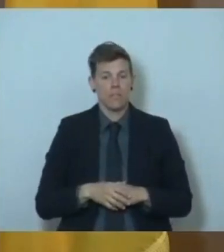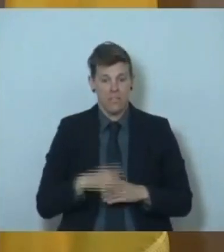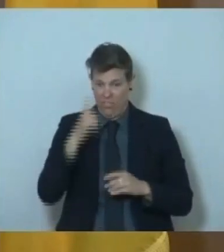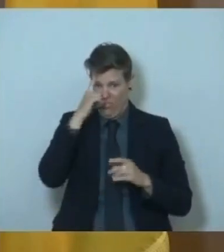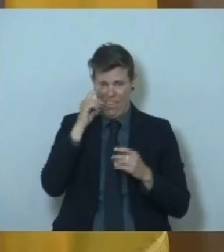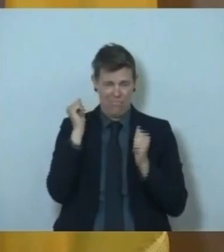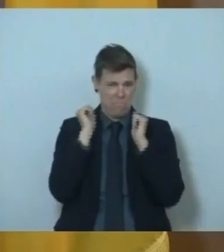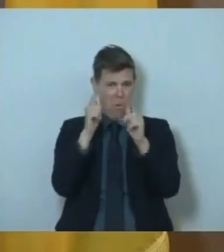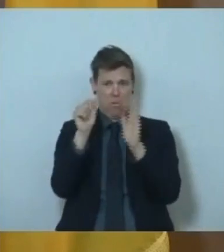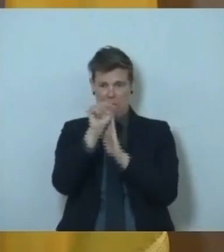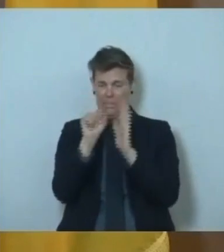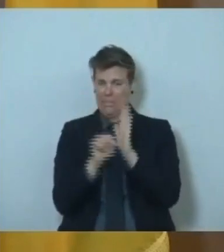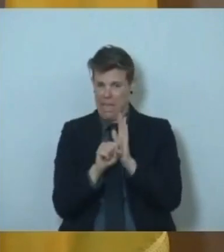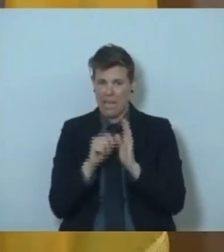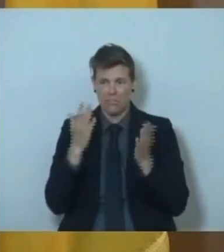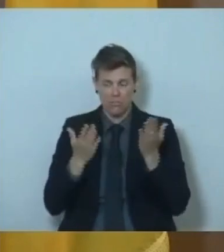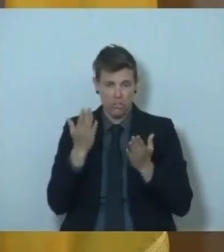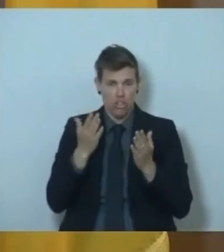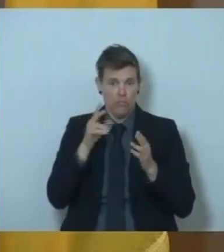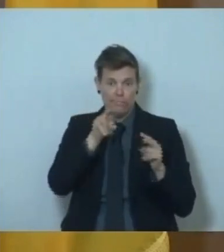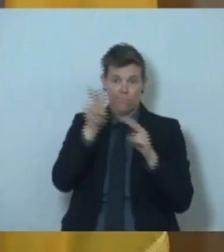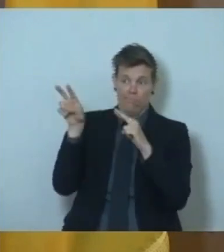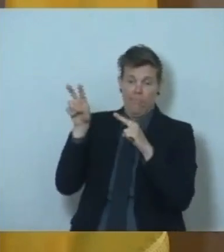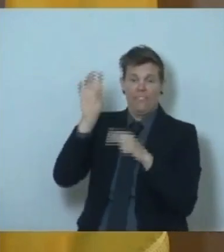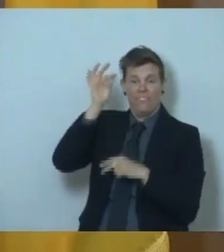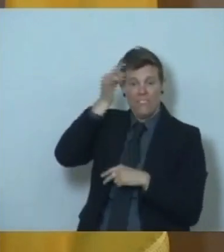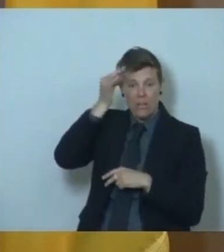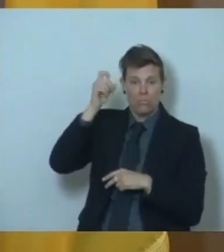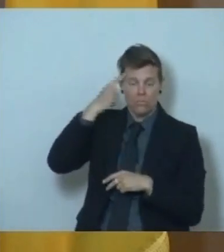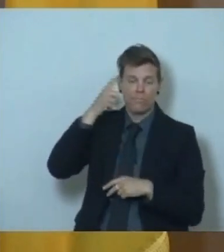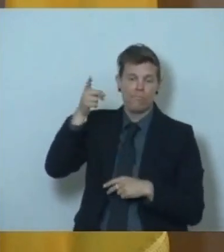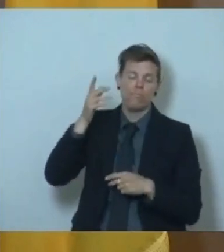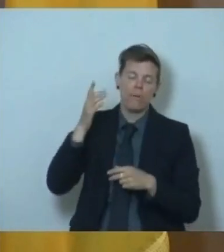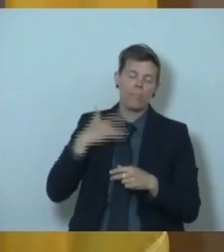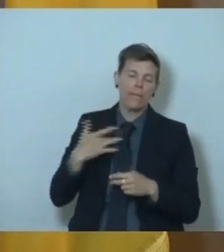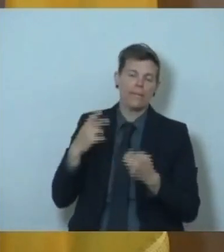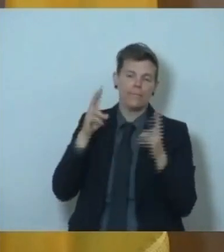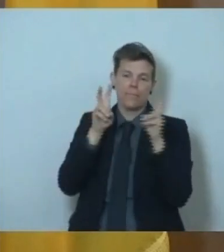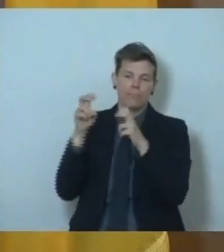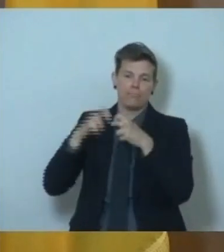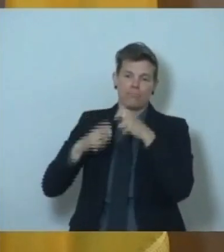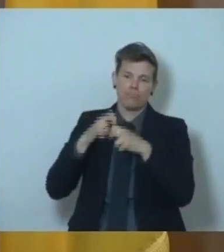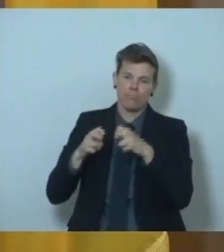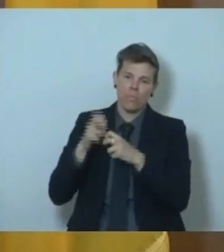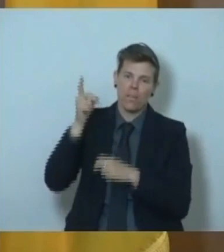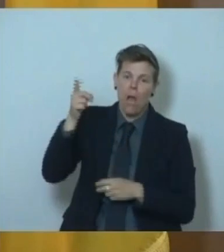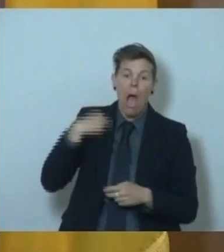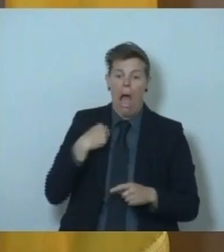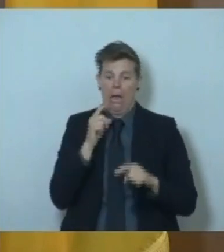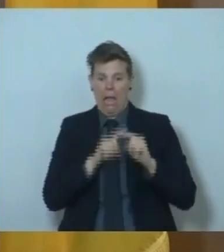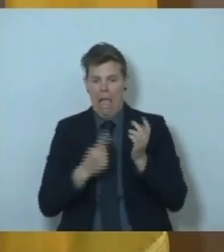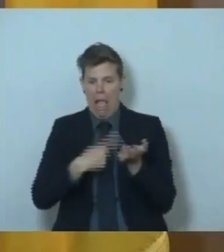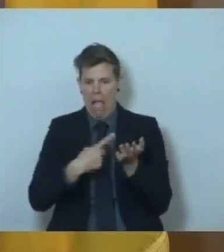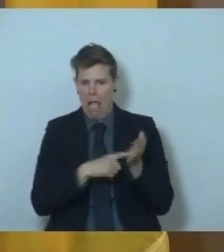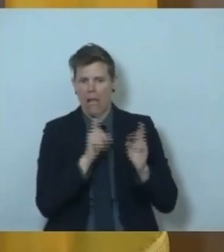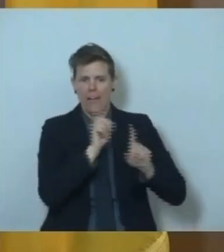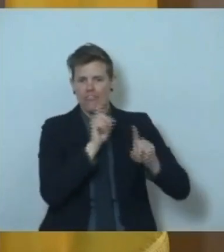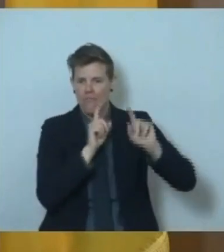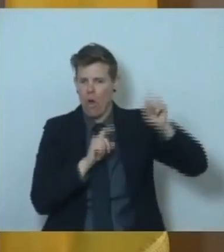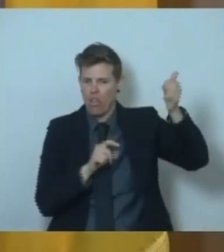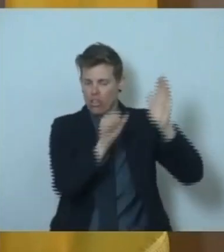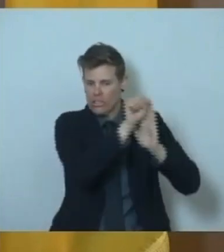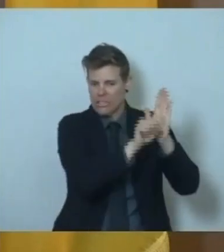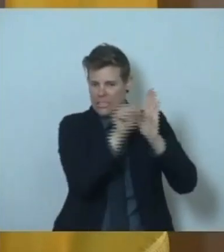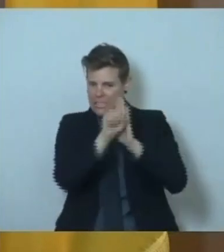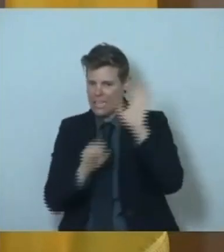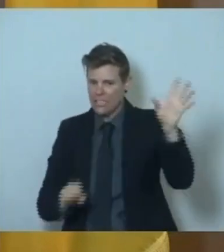trouble with the federal government? Can't answer that. I can tell you that we were prepared for a plan B, which is if we have to rely on a federal government with